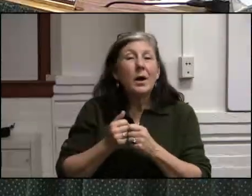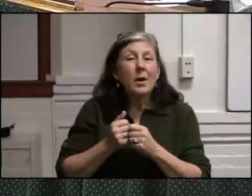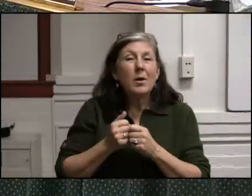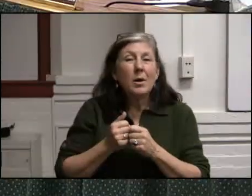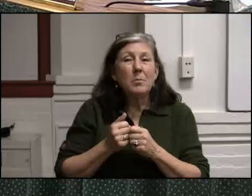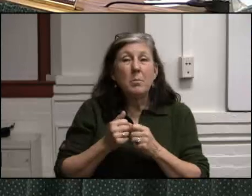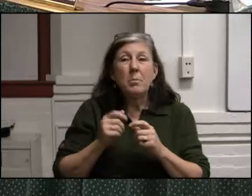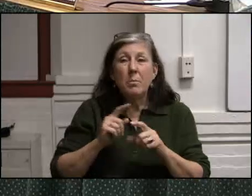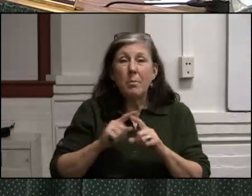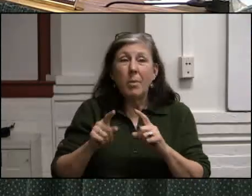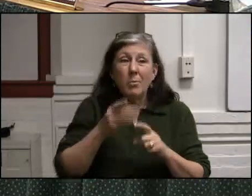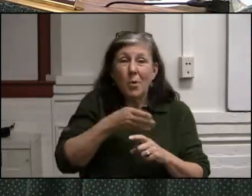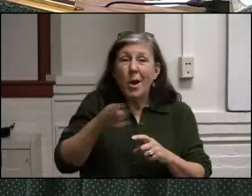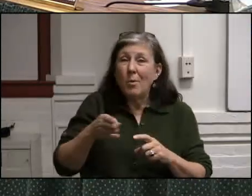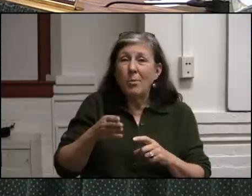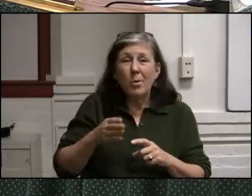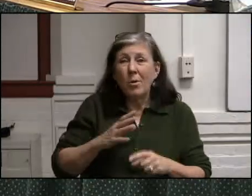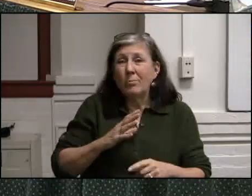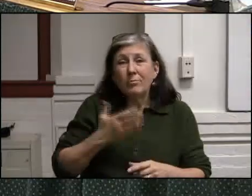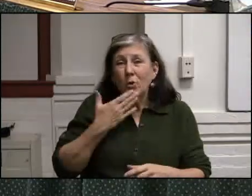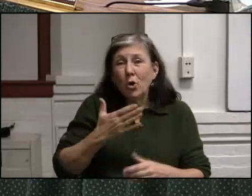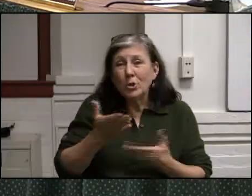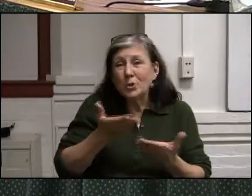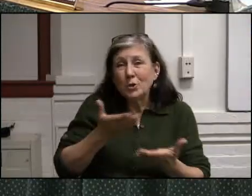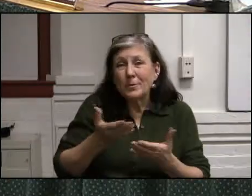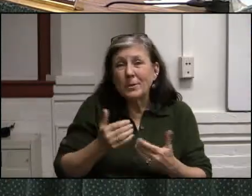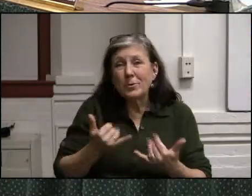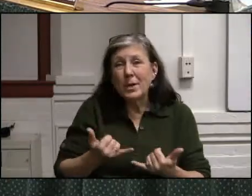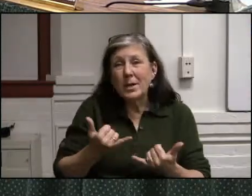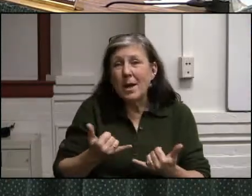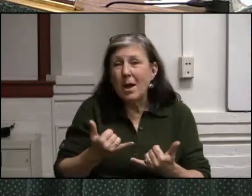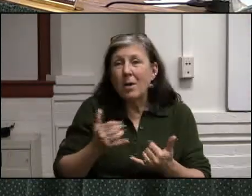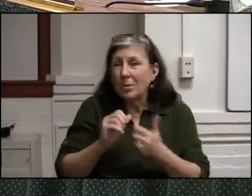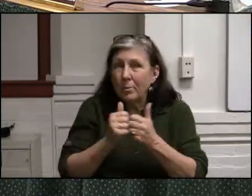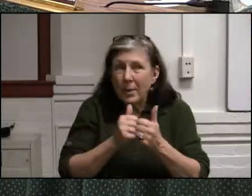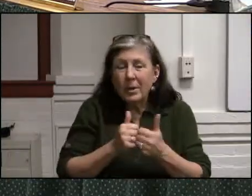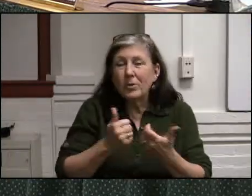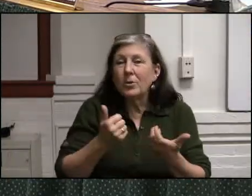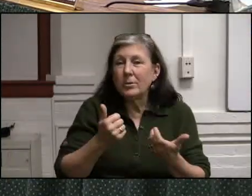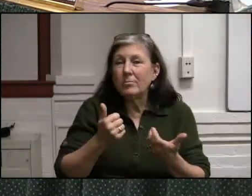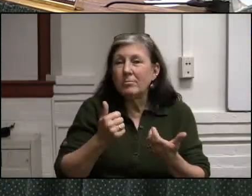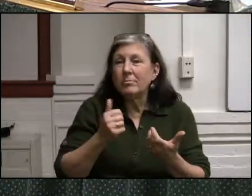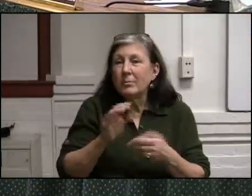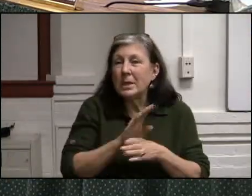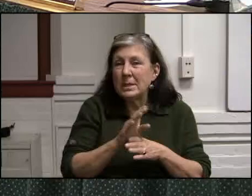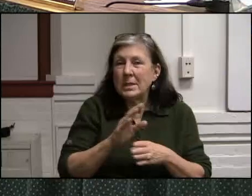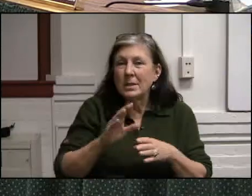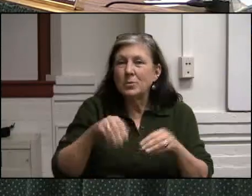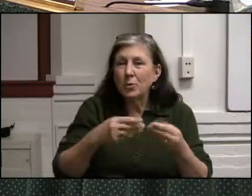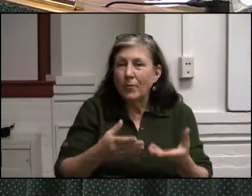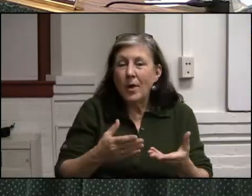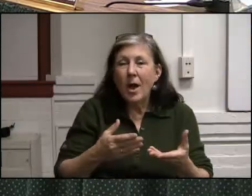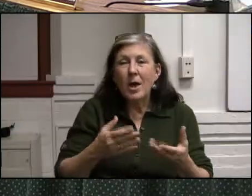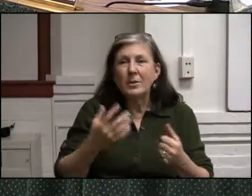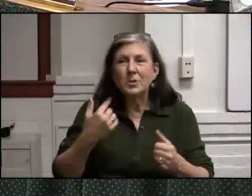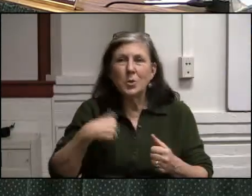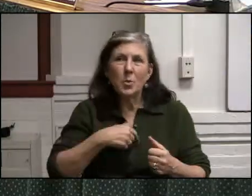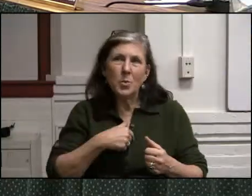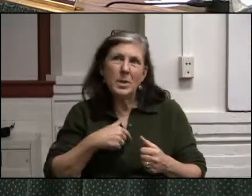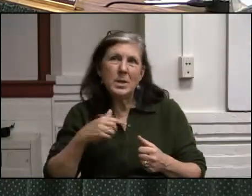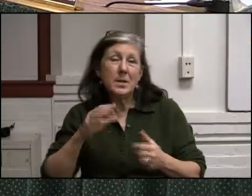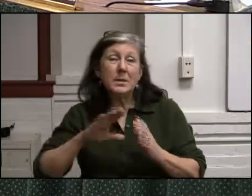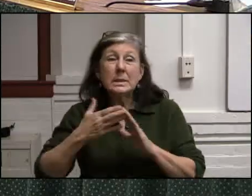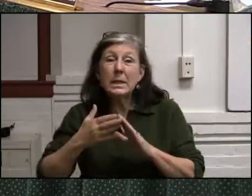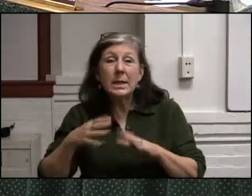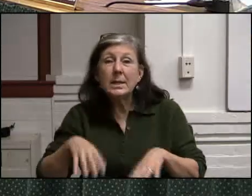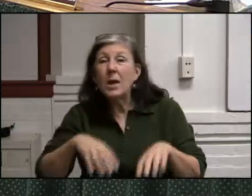providers. And so that's the area where it would be hard for us to present ourselves as a public alternative to that in a way that